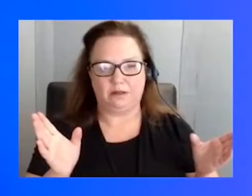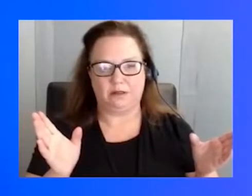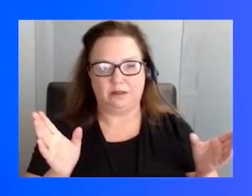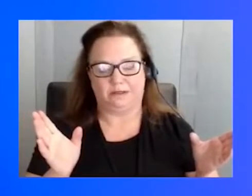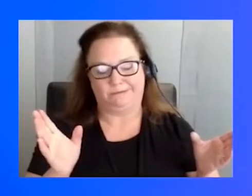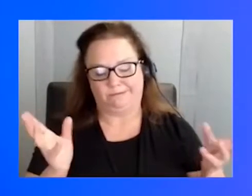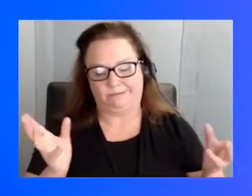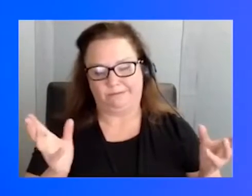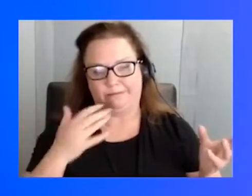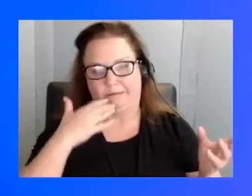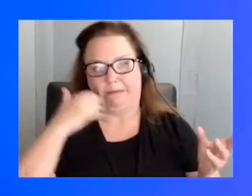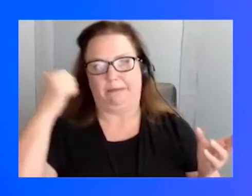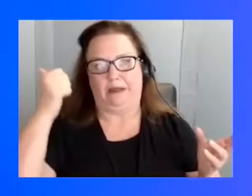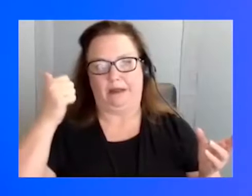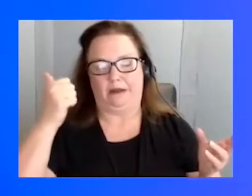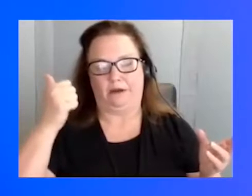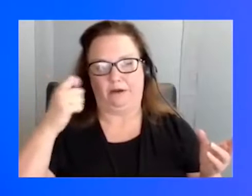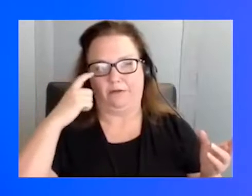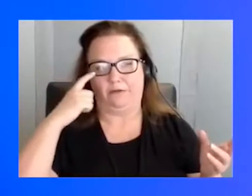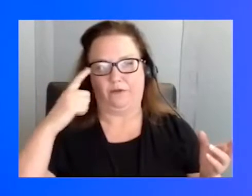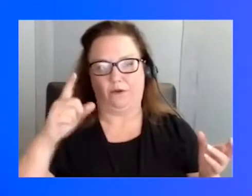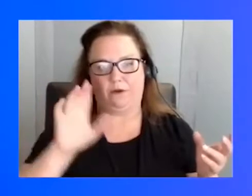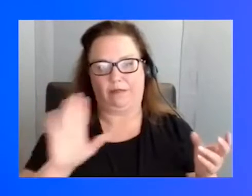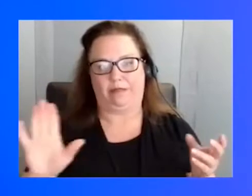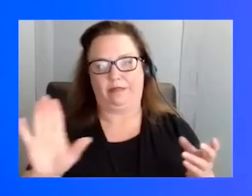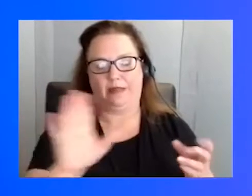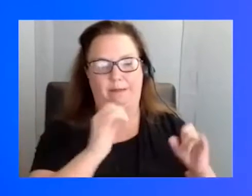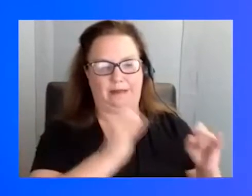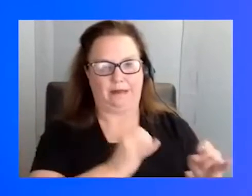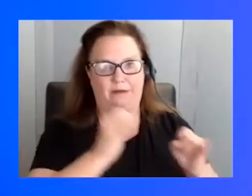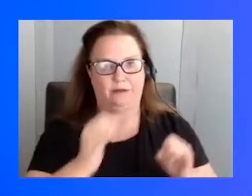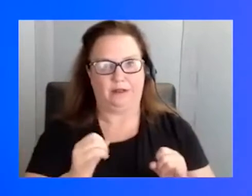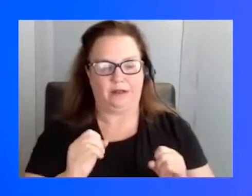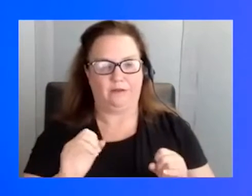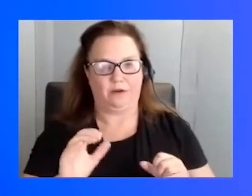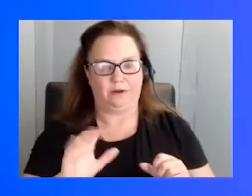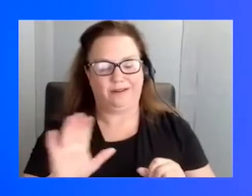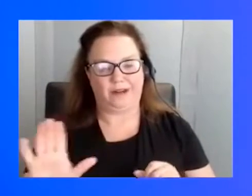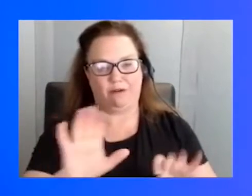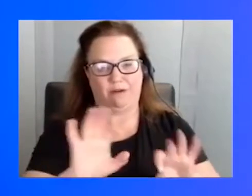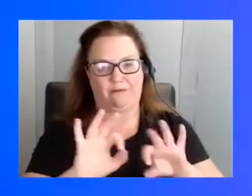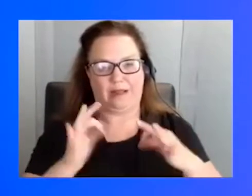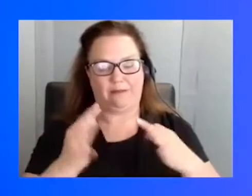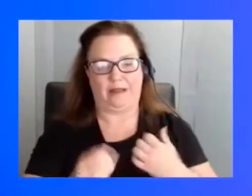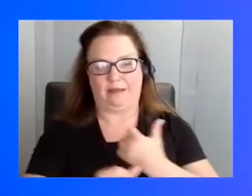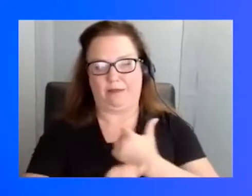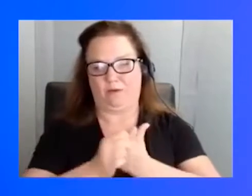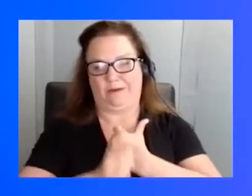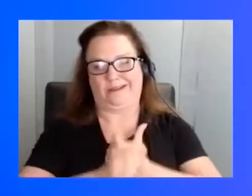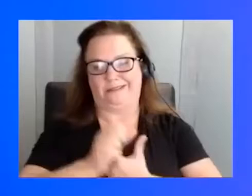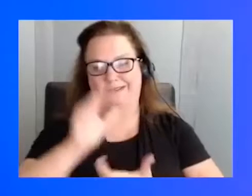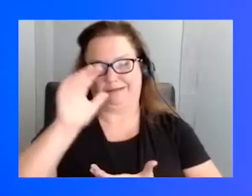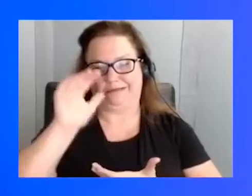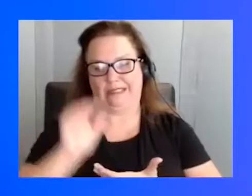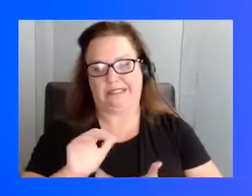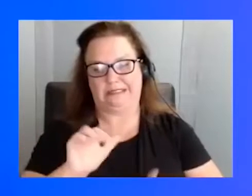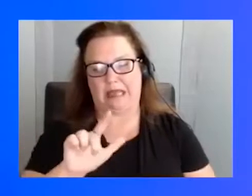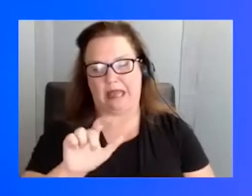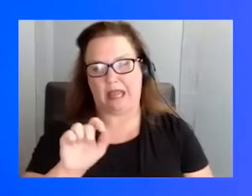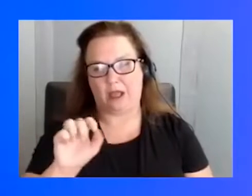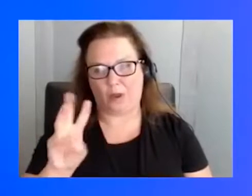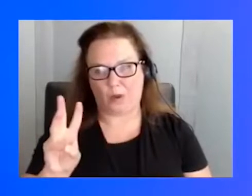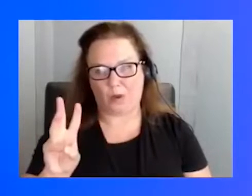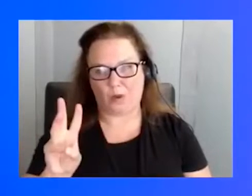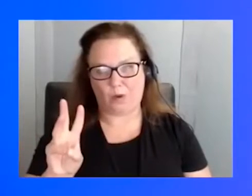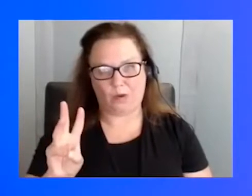better for them individually and, again, for you as a family. I think the risk of that is very, very low, and I don't believe that we've